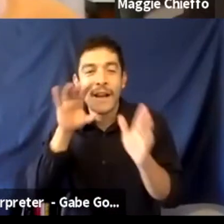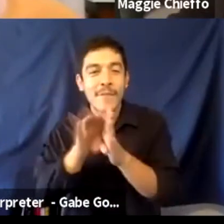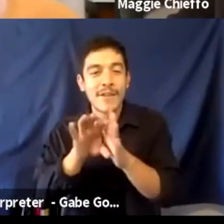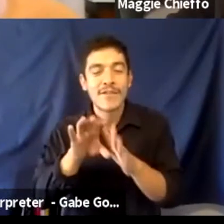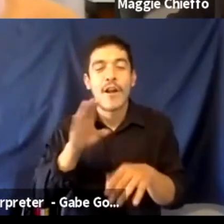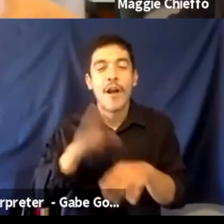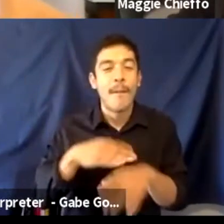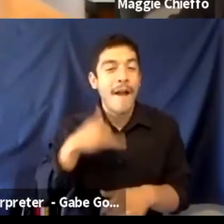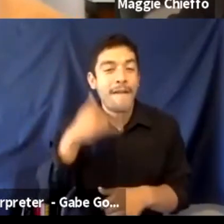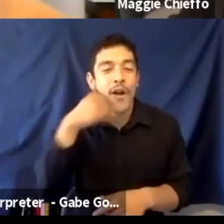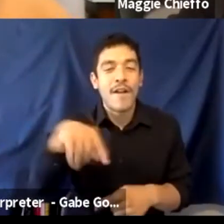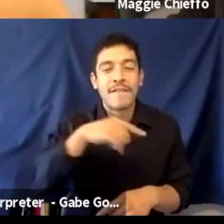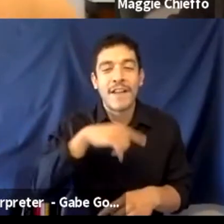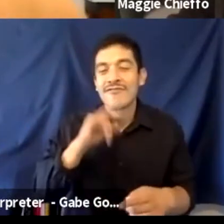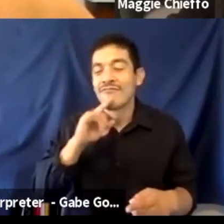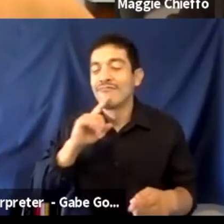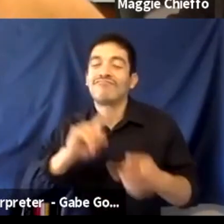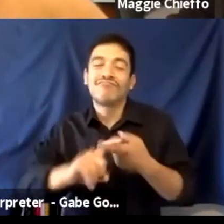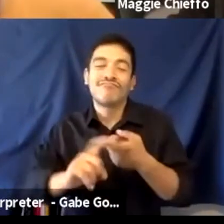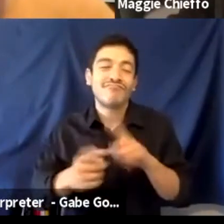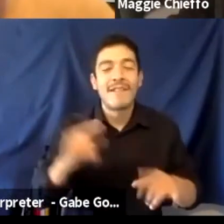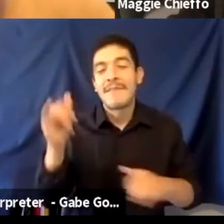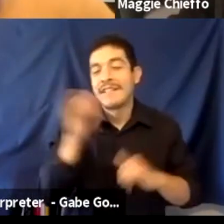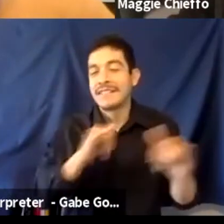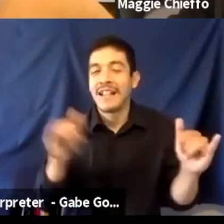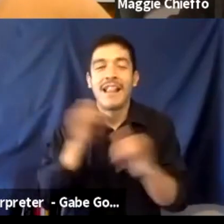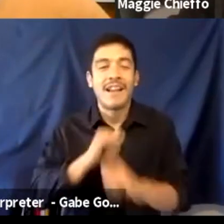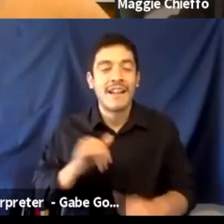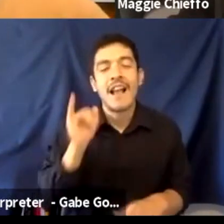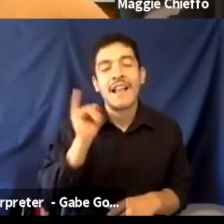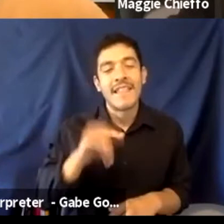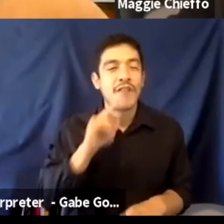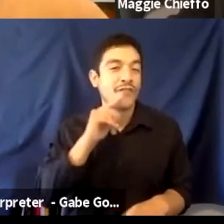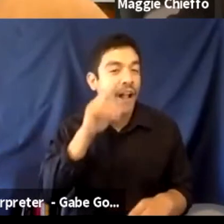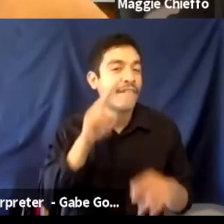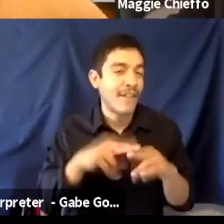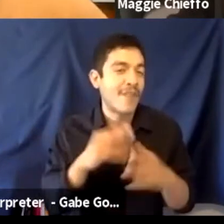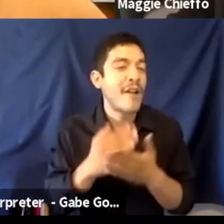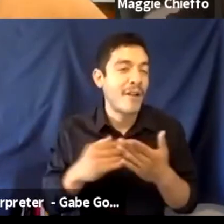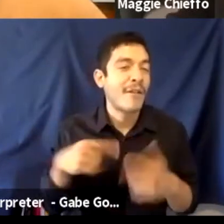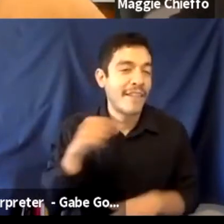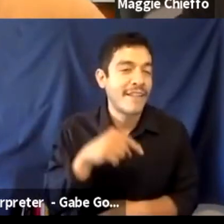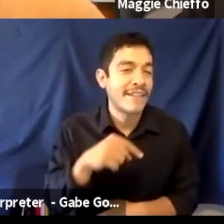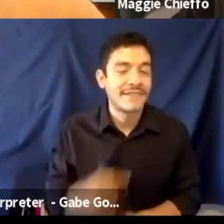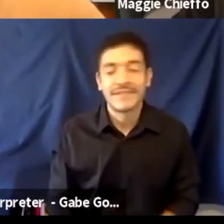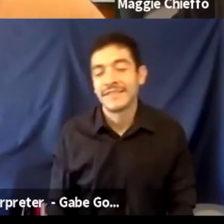of us just hanging out and like being silly. And I think that was a really fun part about it.